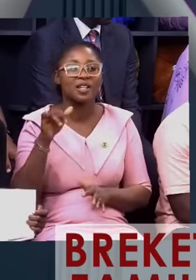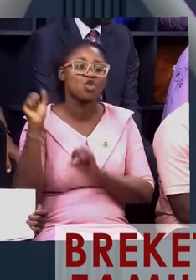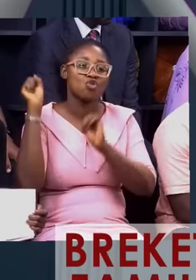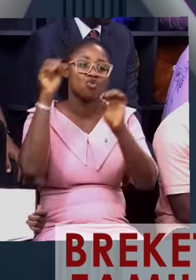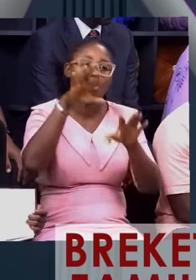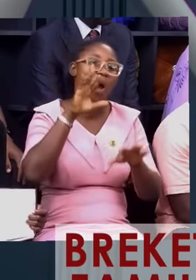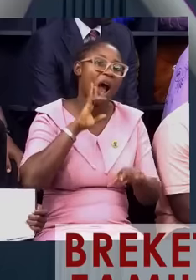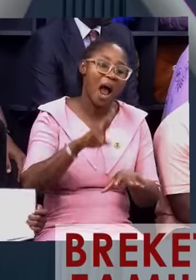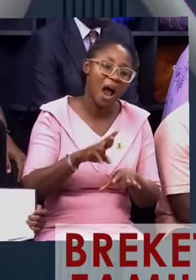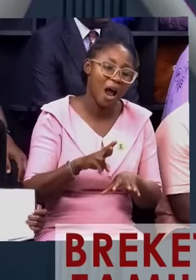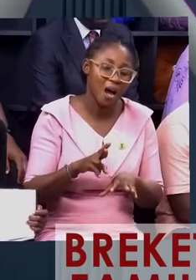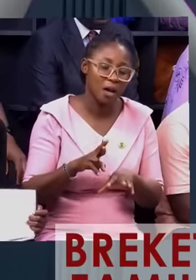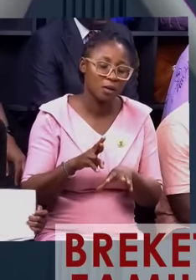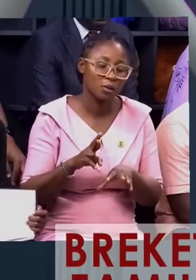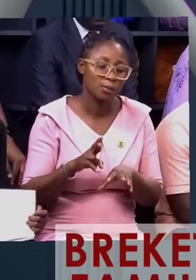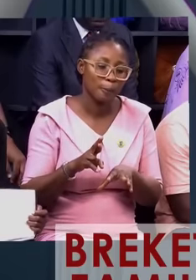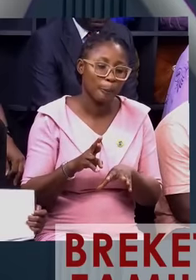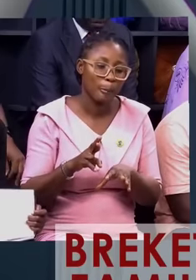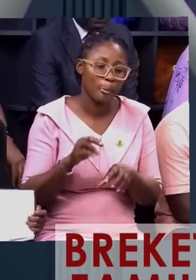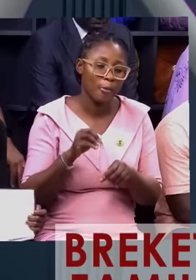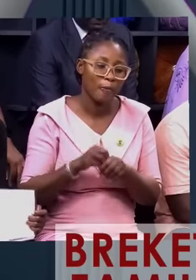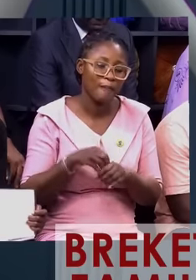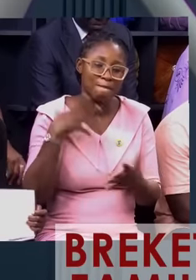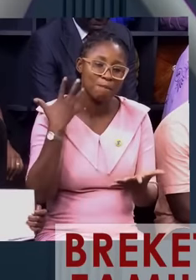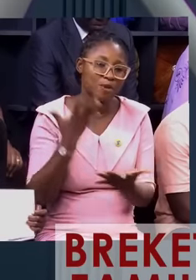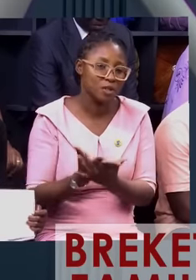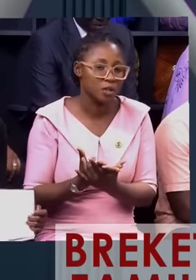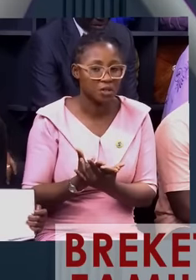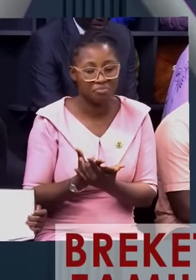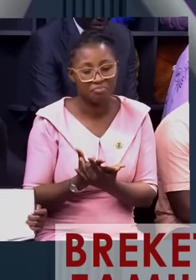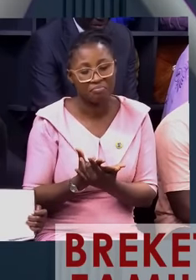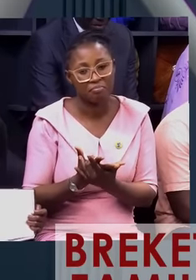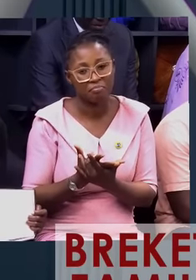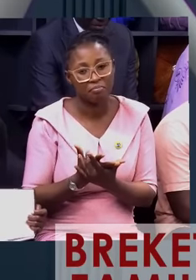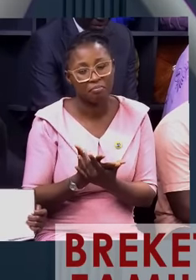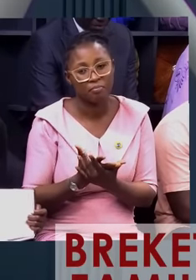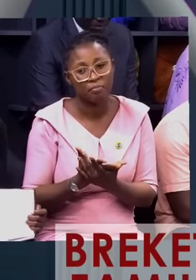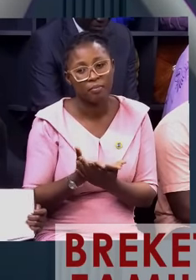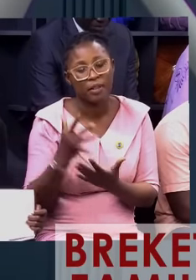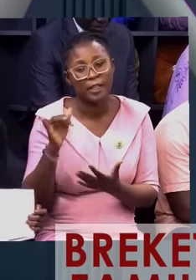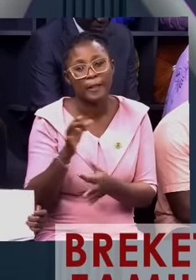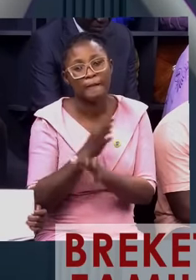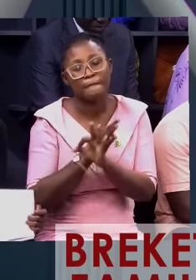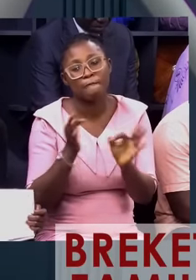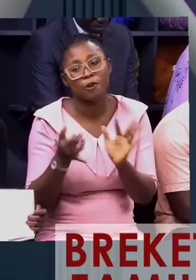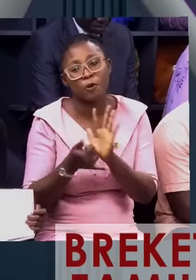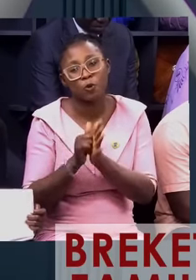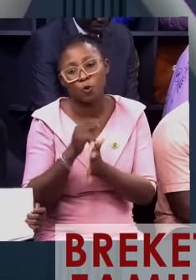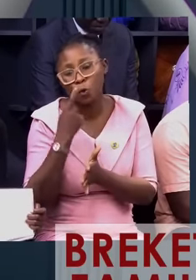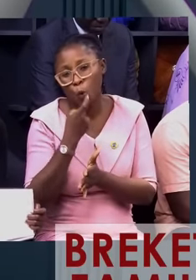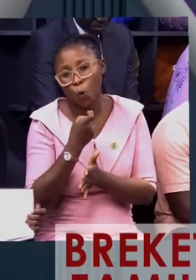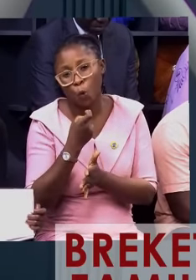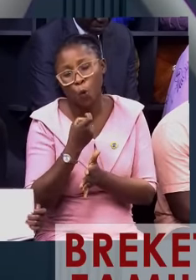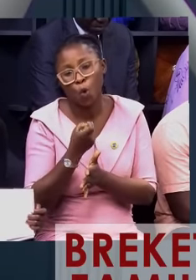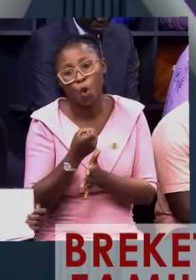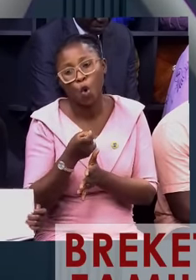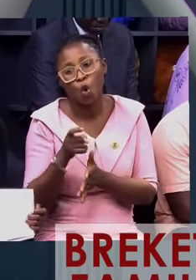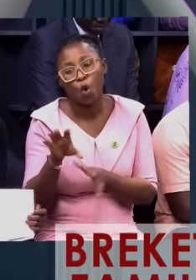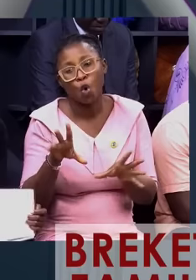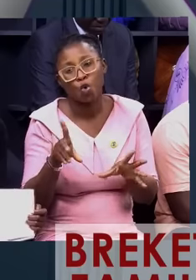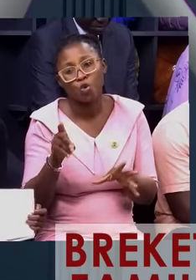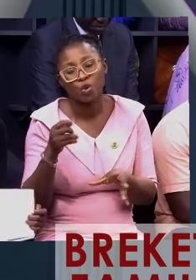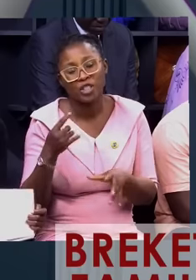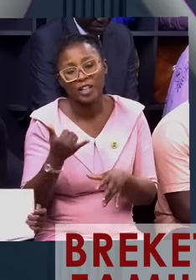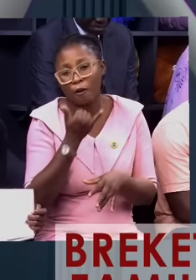her they threw her in the prison they free those who committed